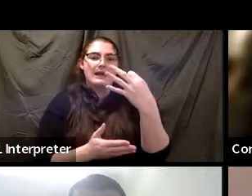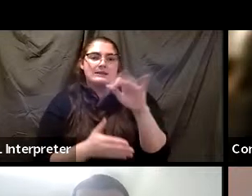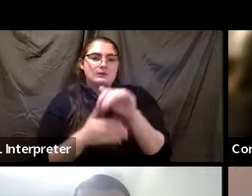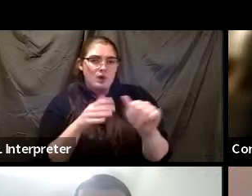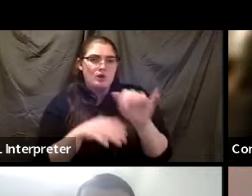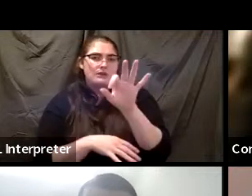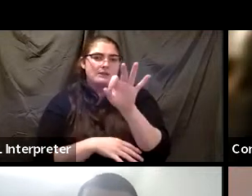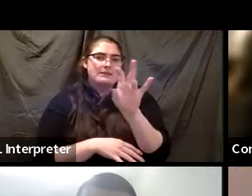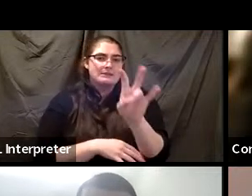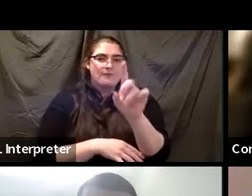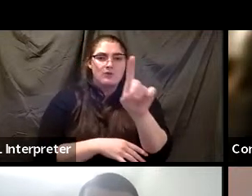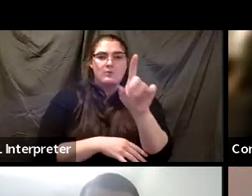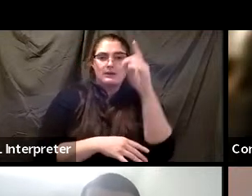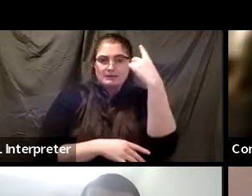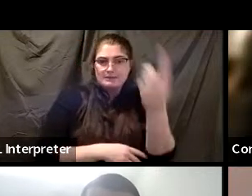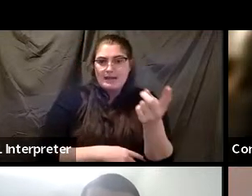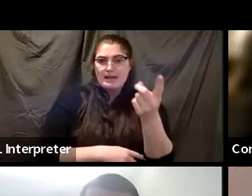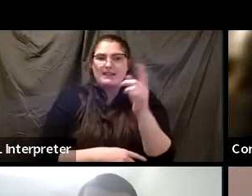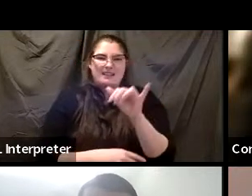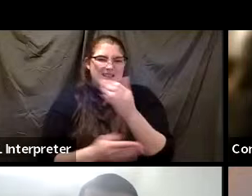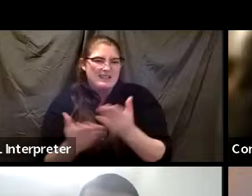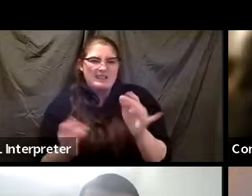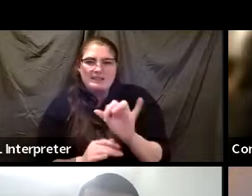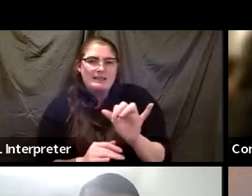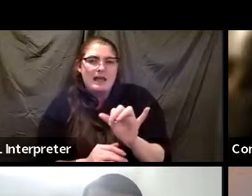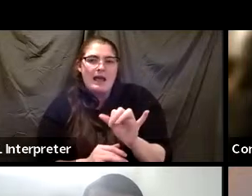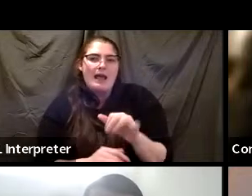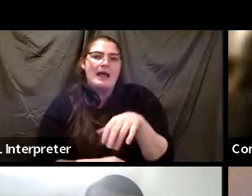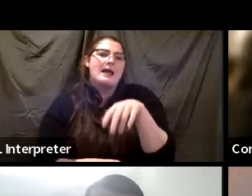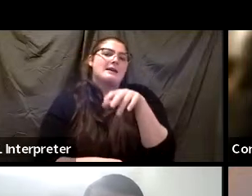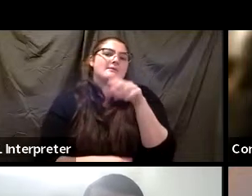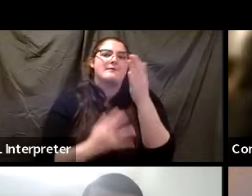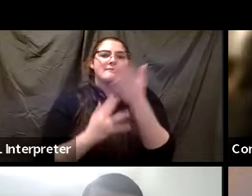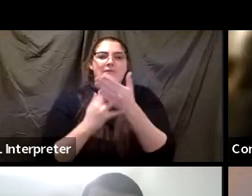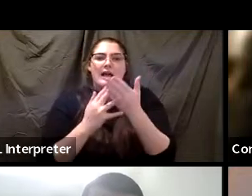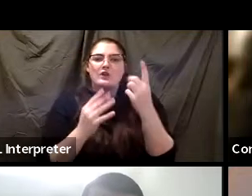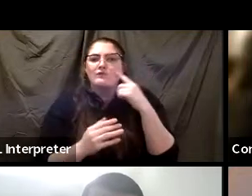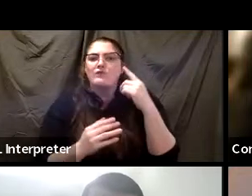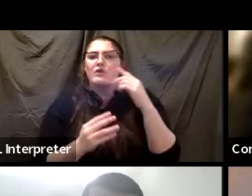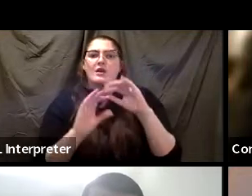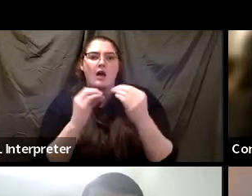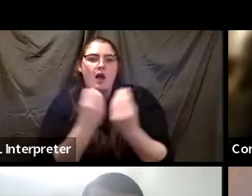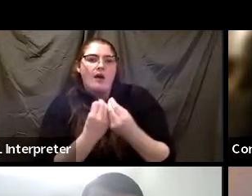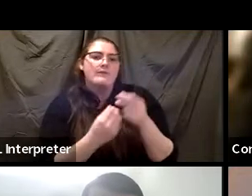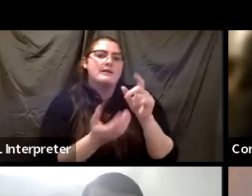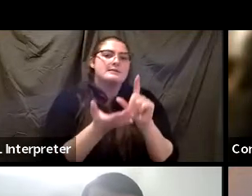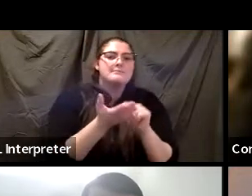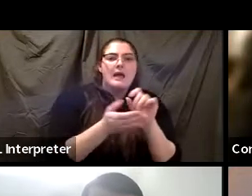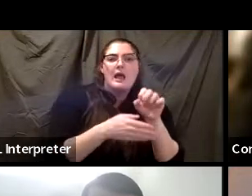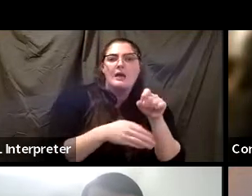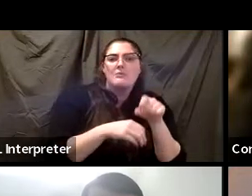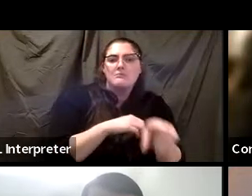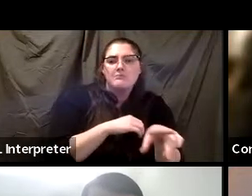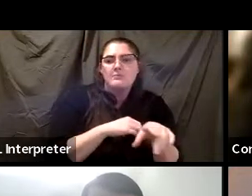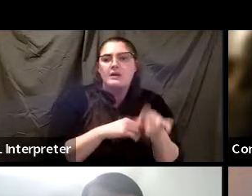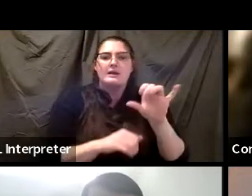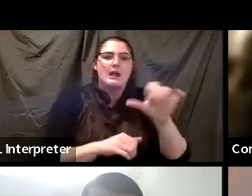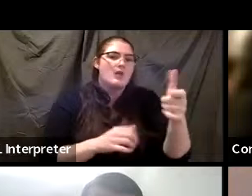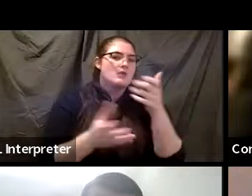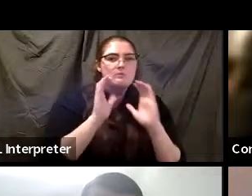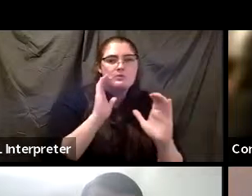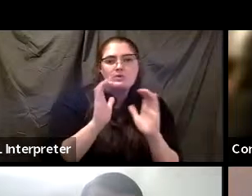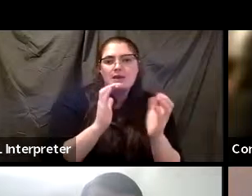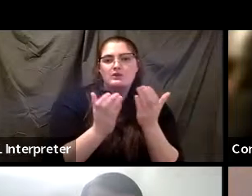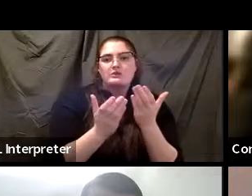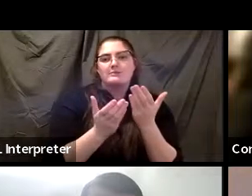$1,319.71, most of that being items like Verizon Files for the office, MailChimp, and other communication